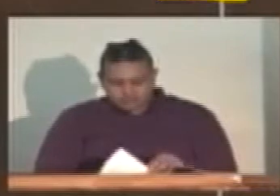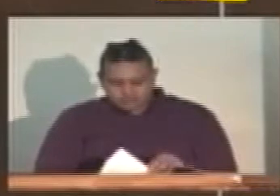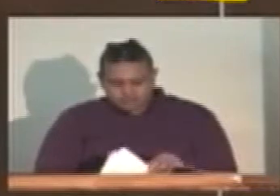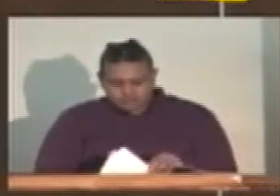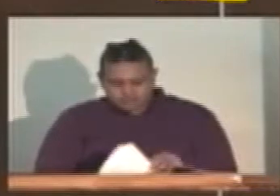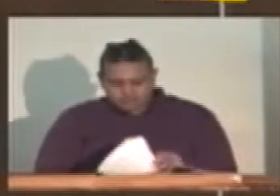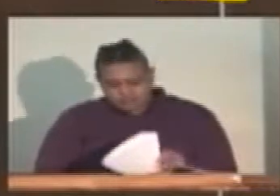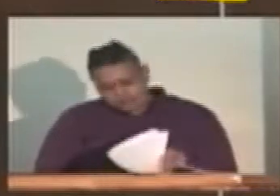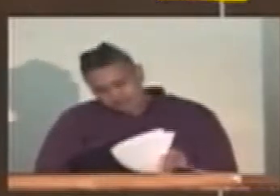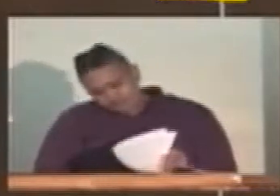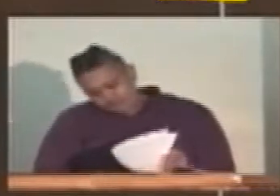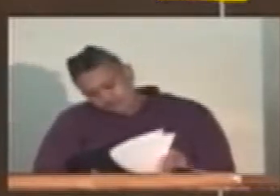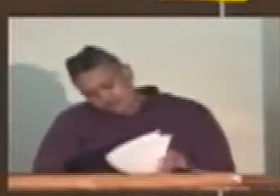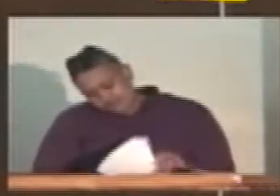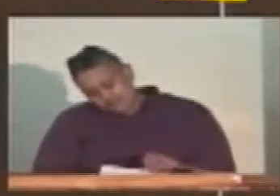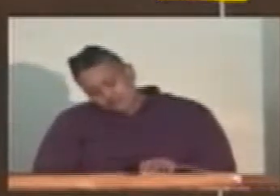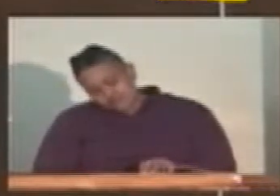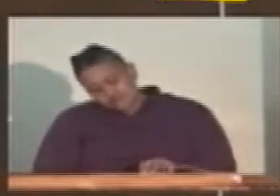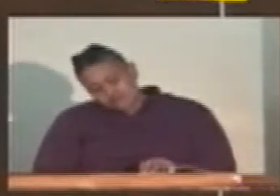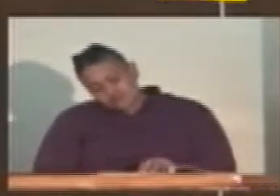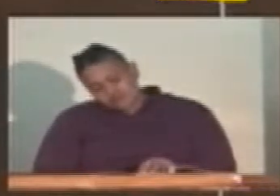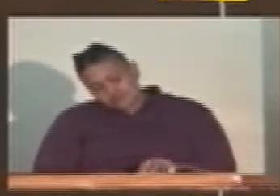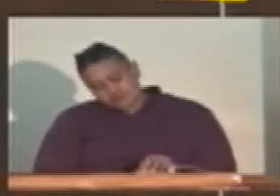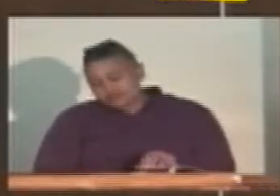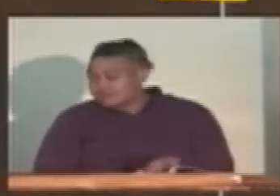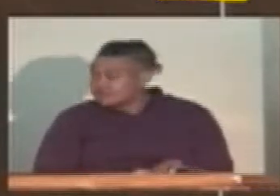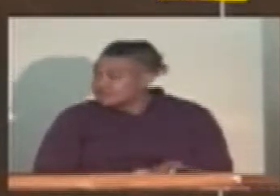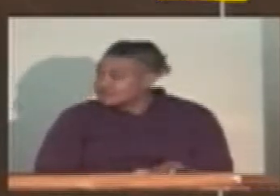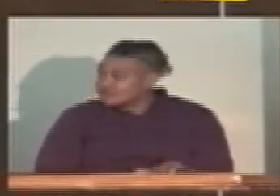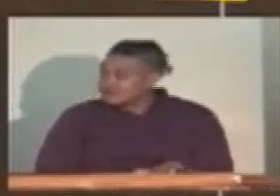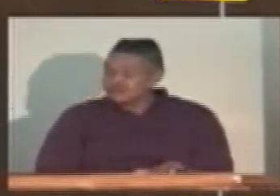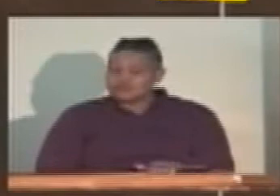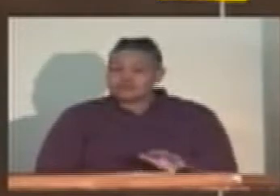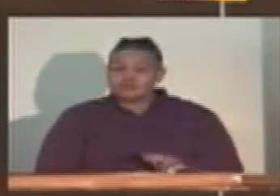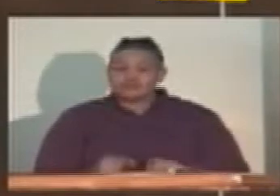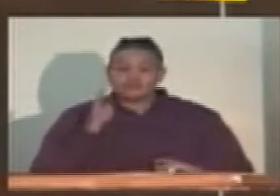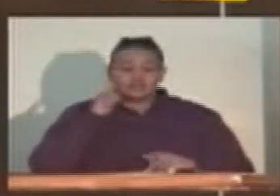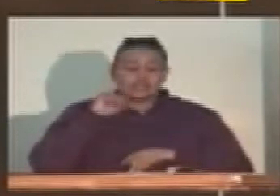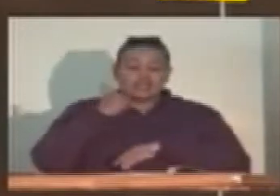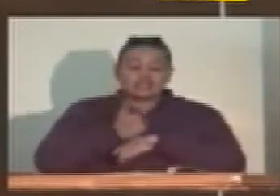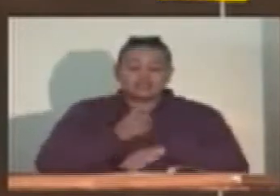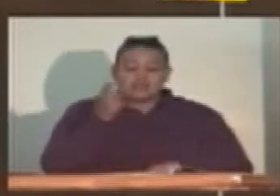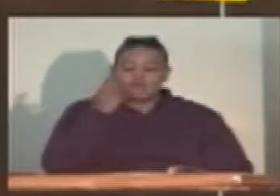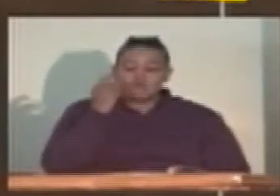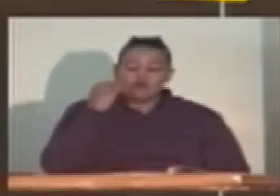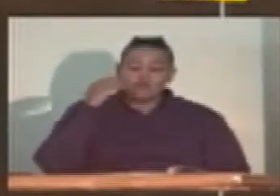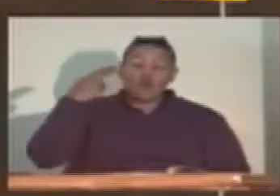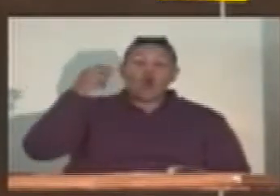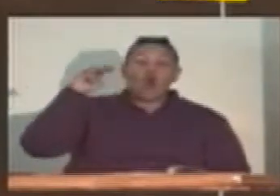Victimization, I would say, or just no care. The establishment of the Portmore Hub